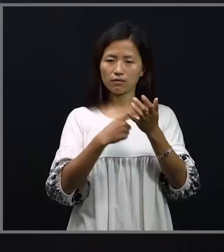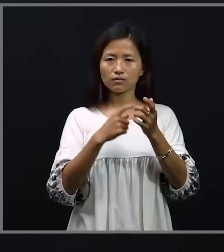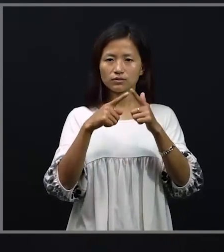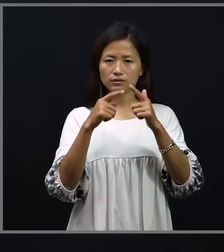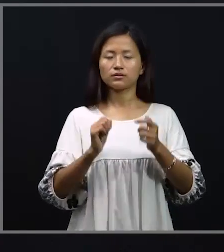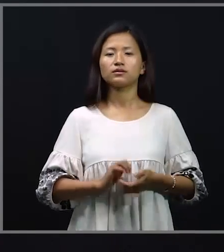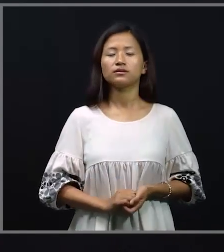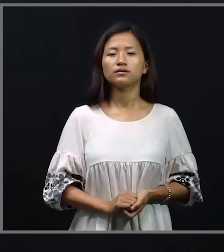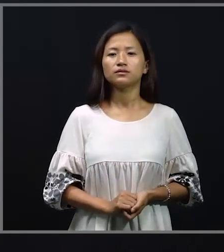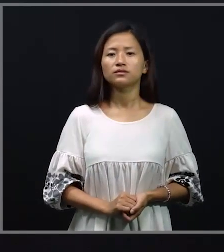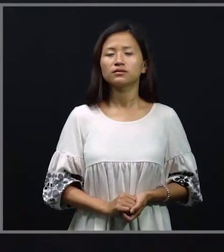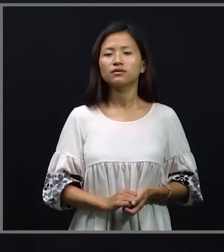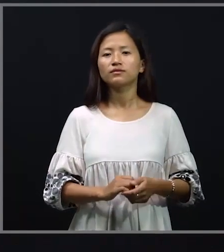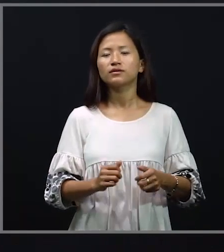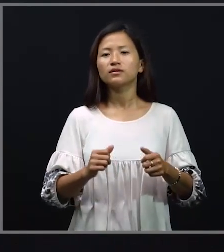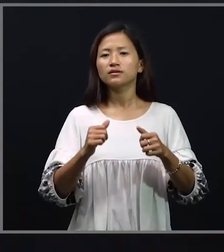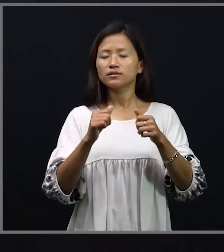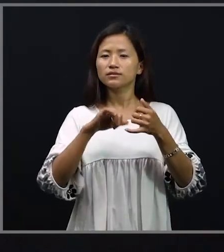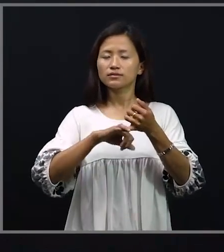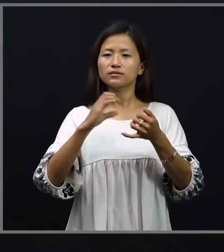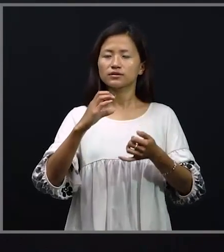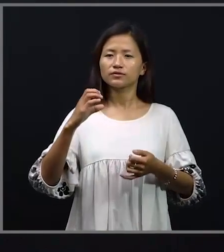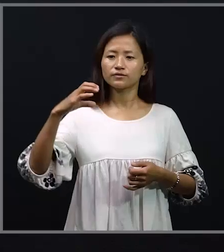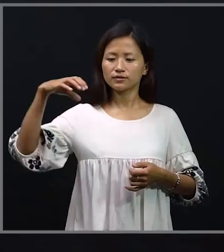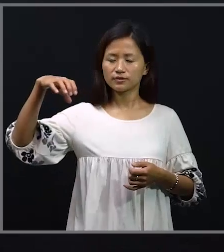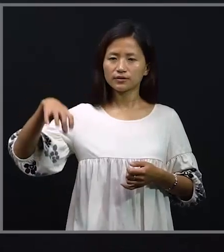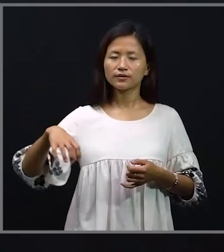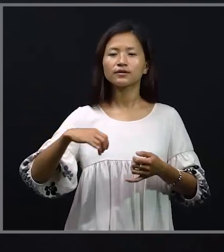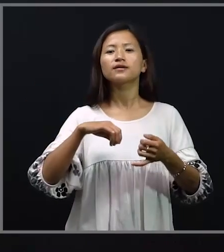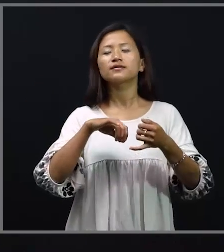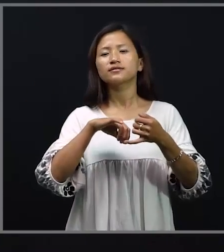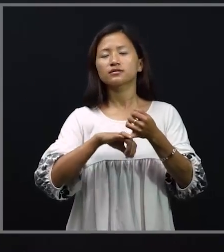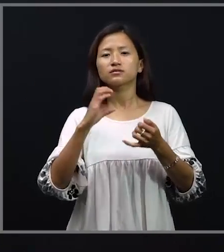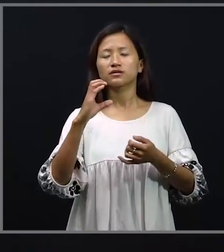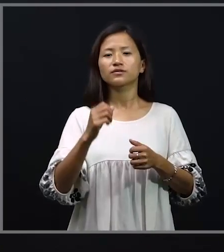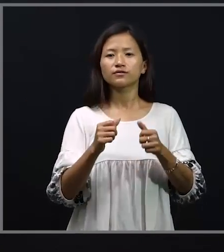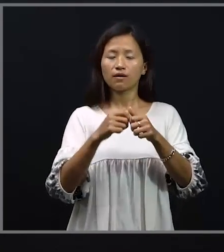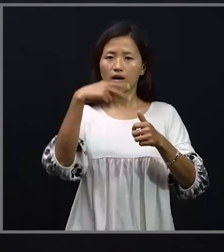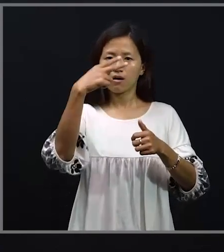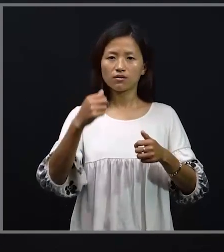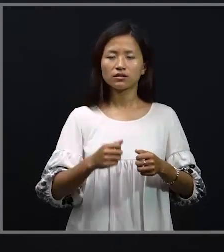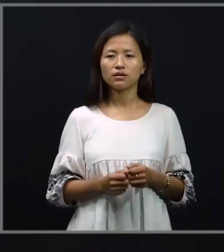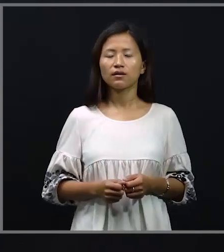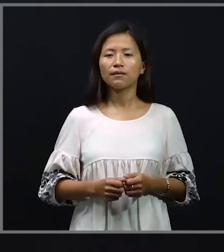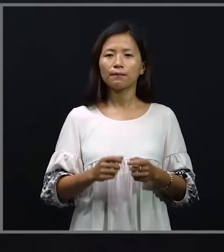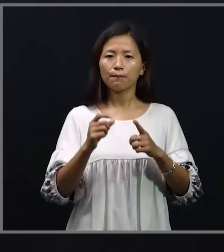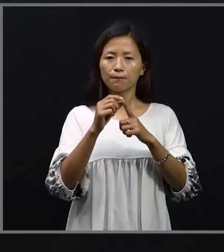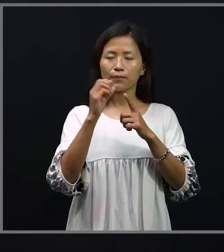Okay, science of state, science of an art. Another prominent personality will be Paul Janet.